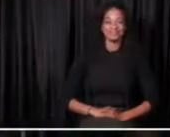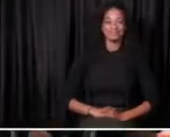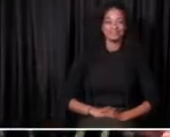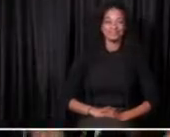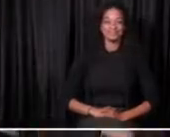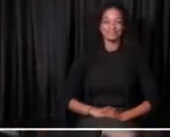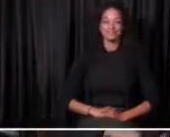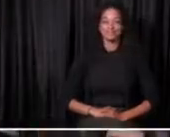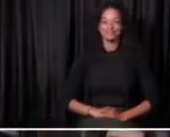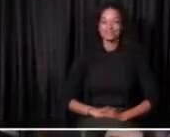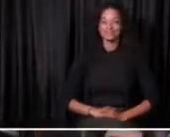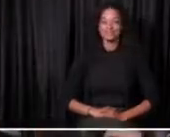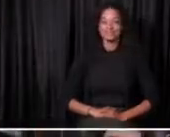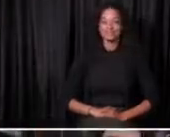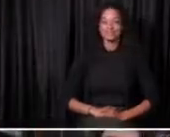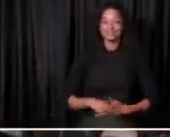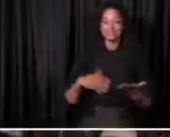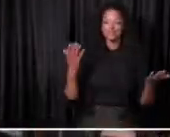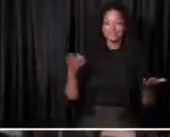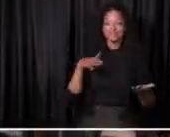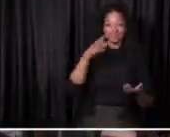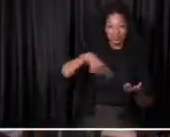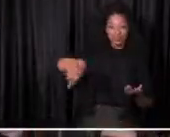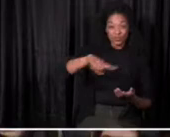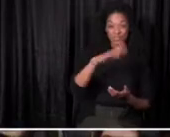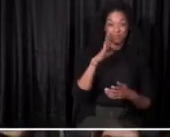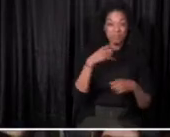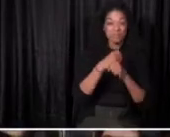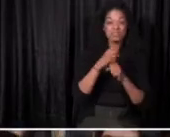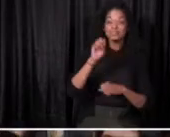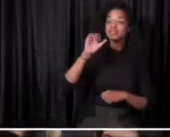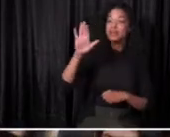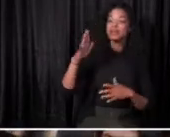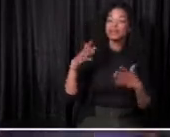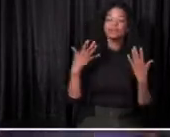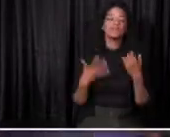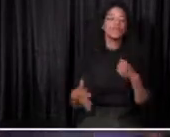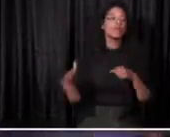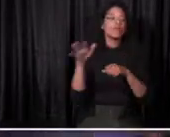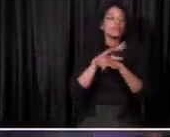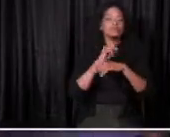You will make Sacramento even stronger and greater.